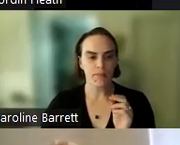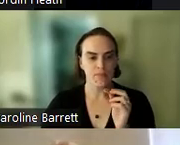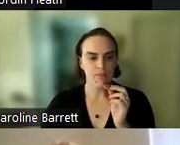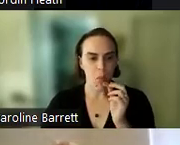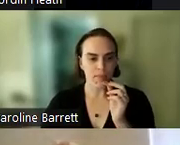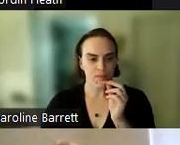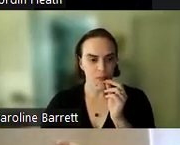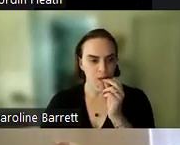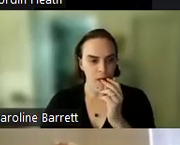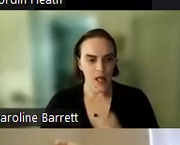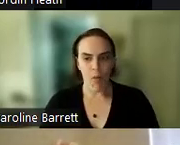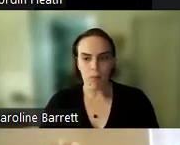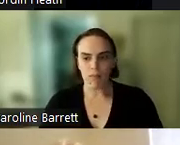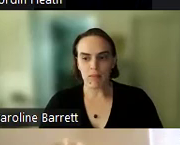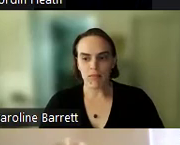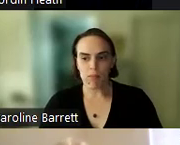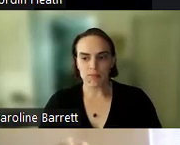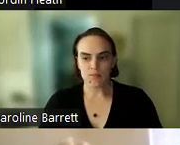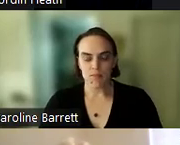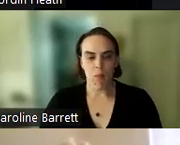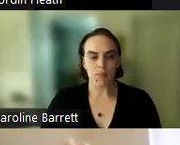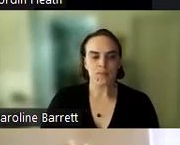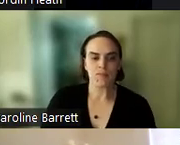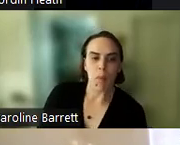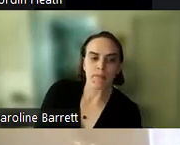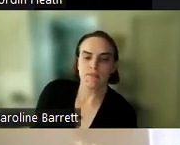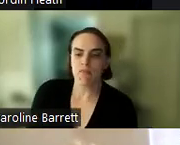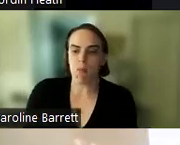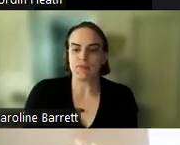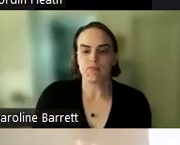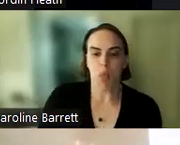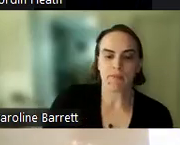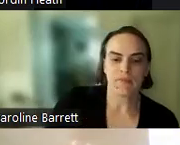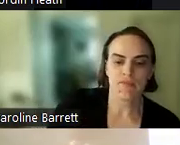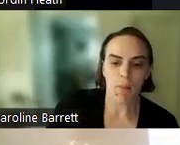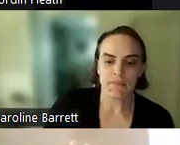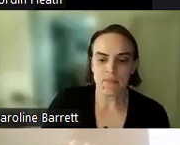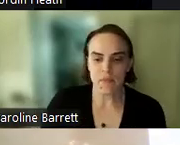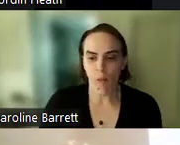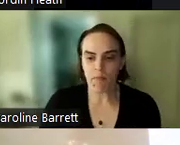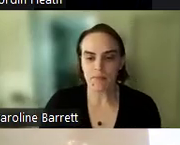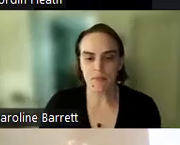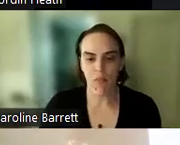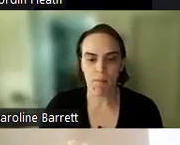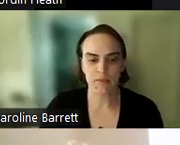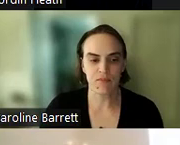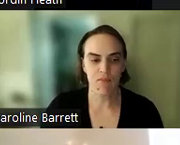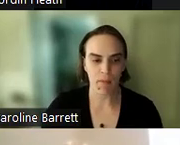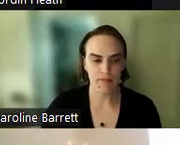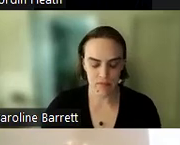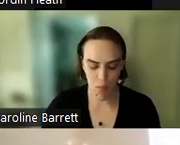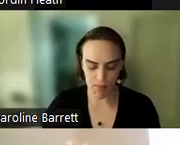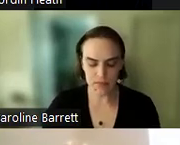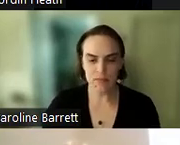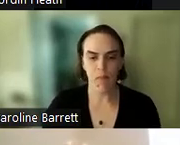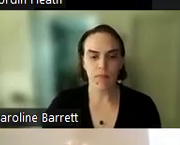So what we received approval for was the ability to pay for certain services like access to healthy foods, some